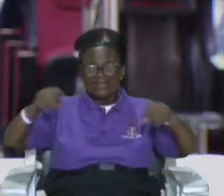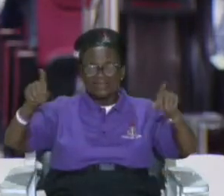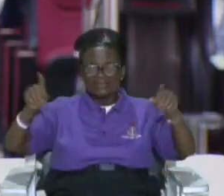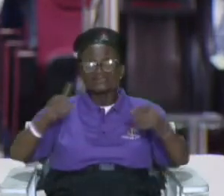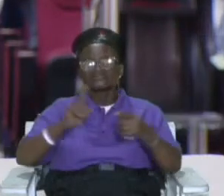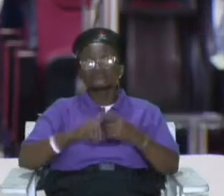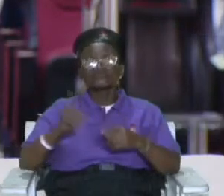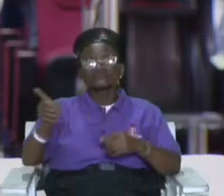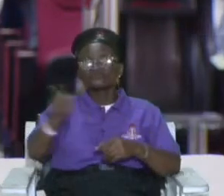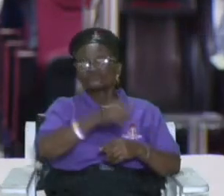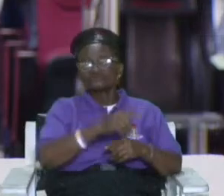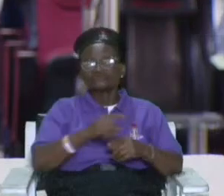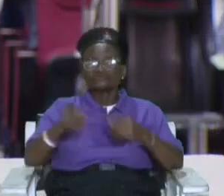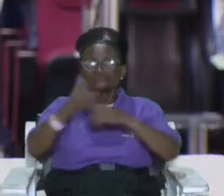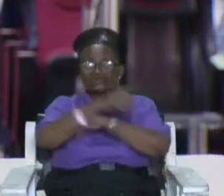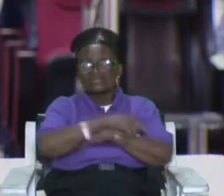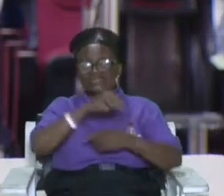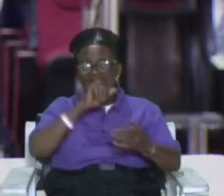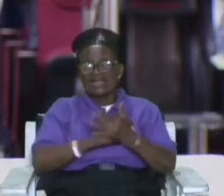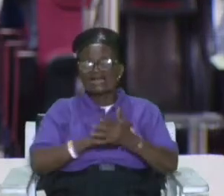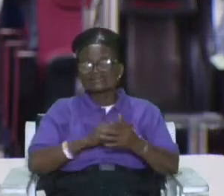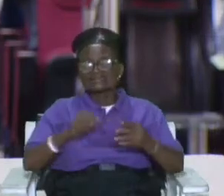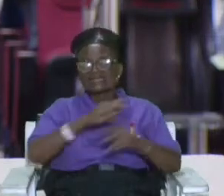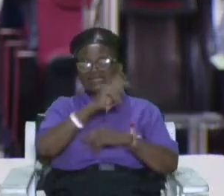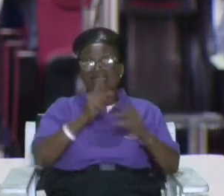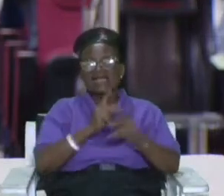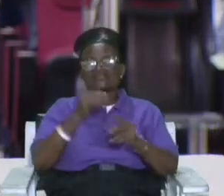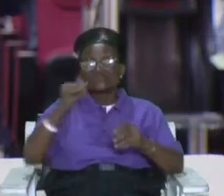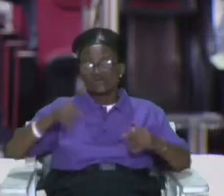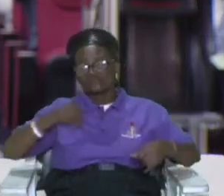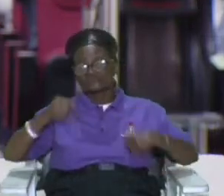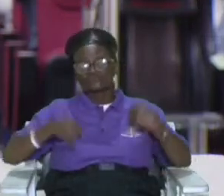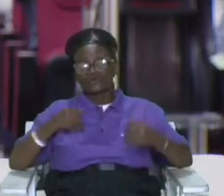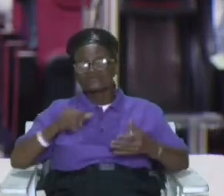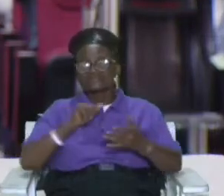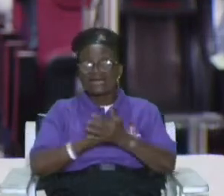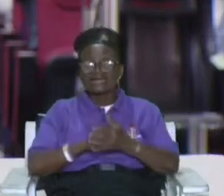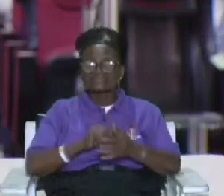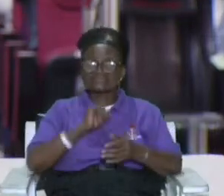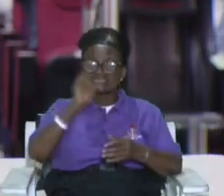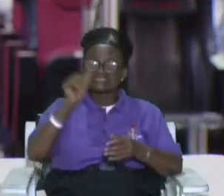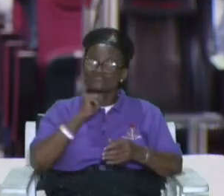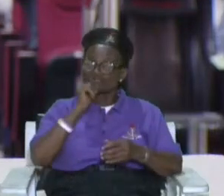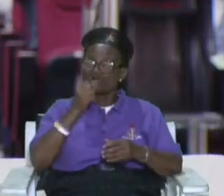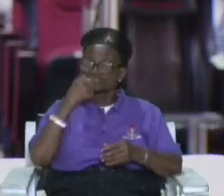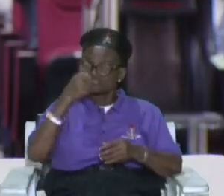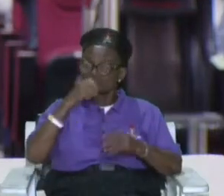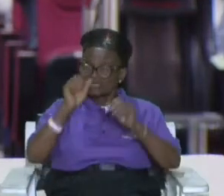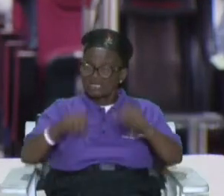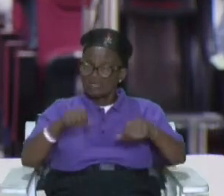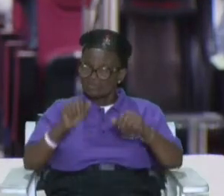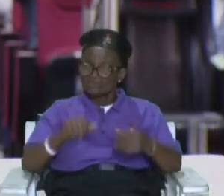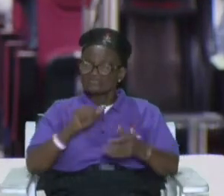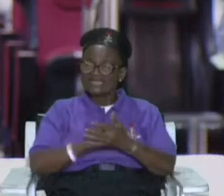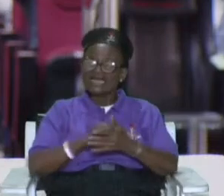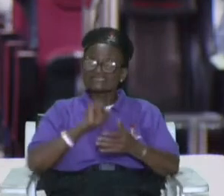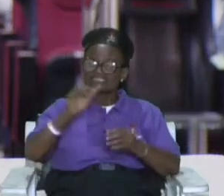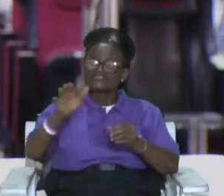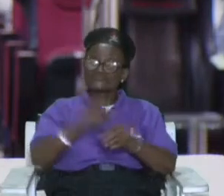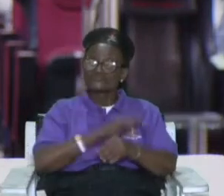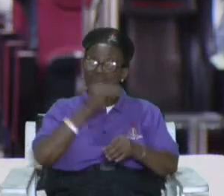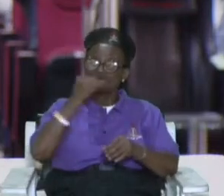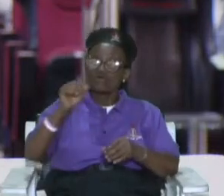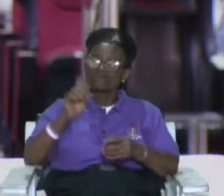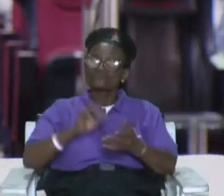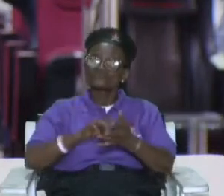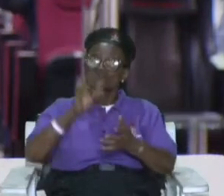that kind of joy that is unspeakable, that is full of glory,